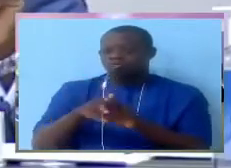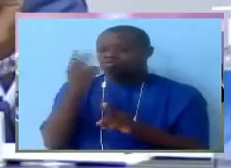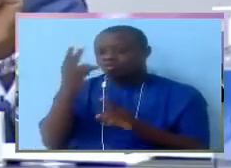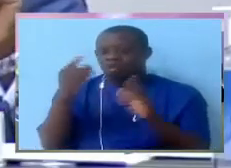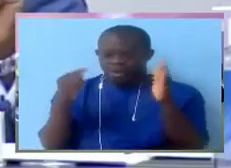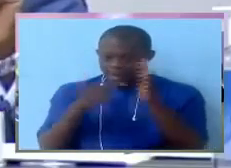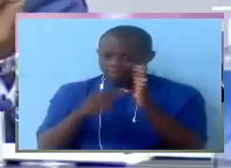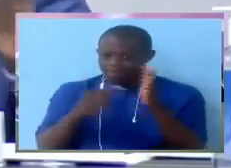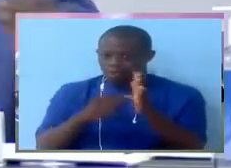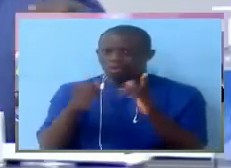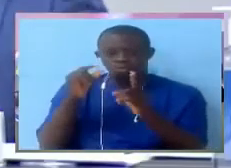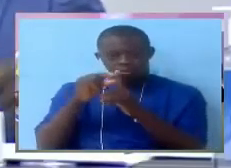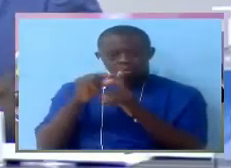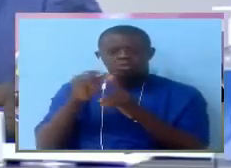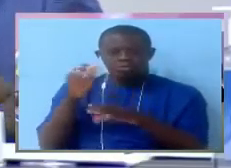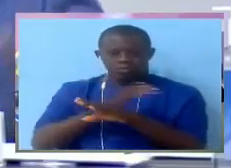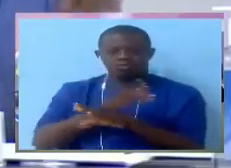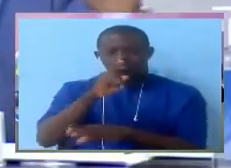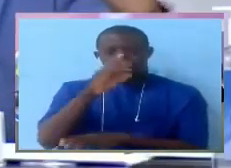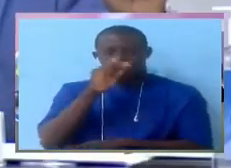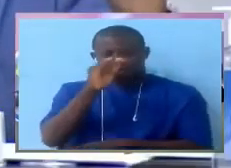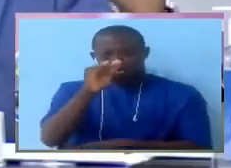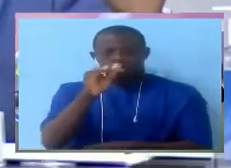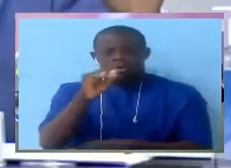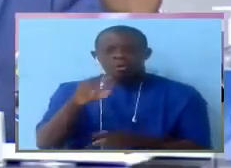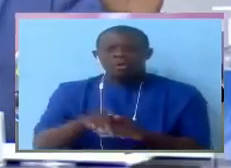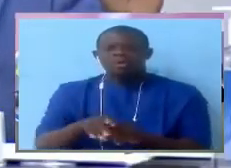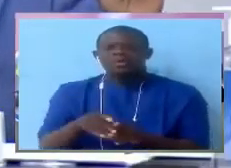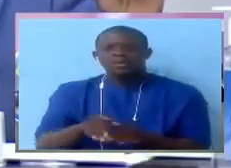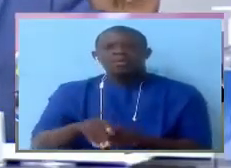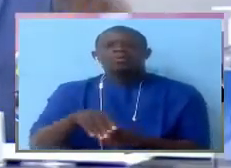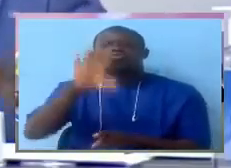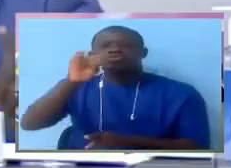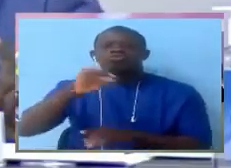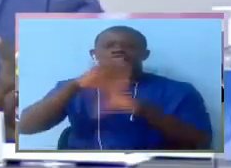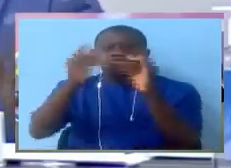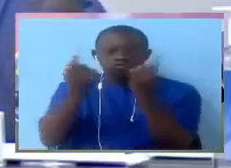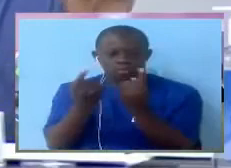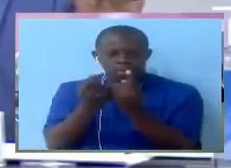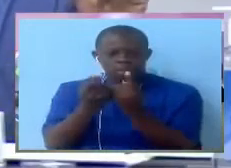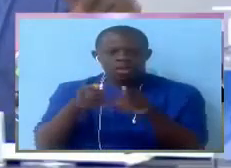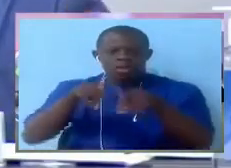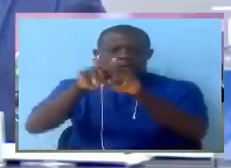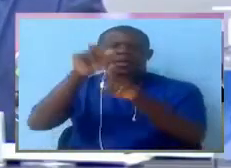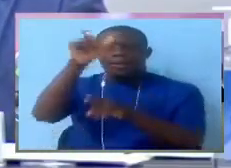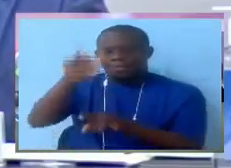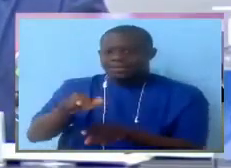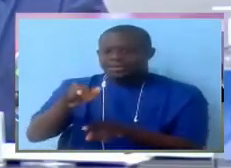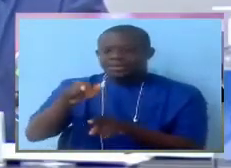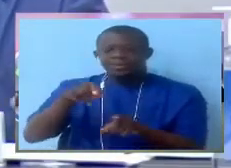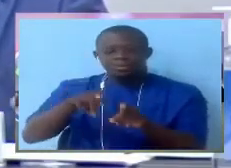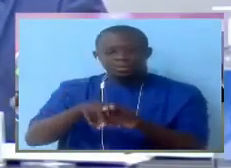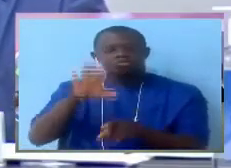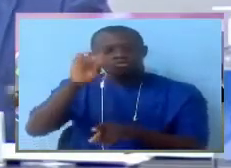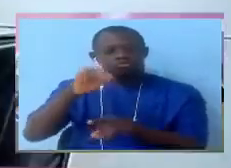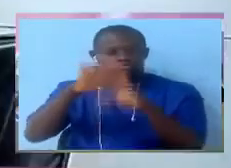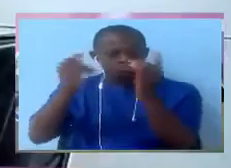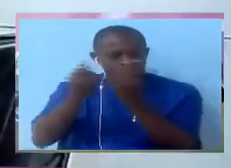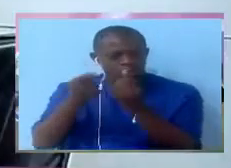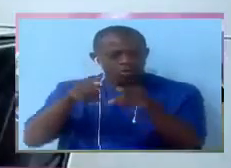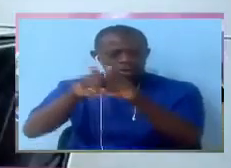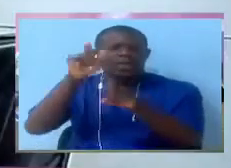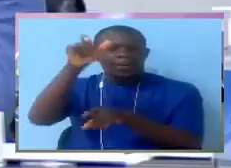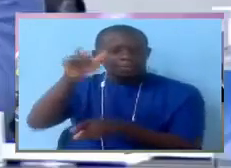Two significant phrases. You am solo. Topato len ko. That is, take care of him or her. Yes.